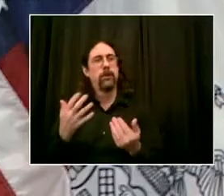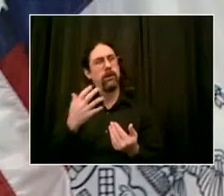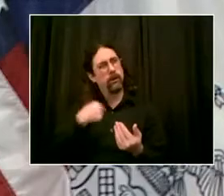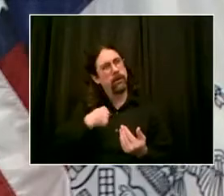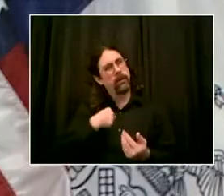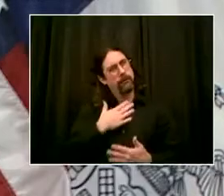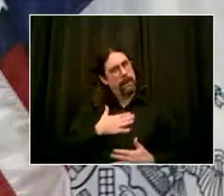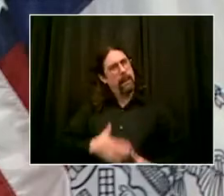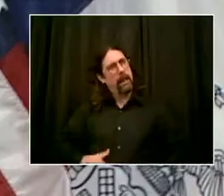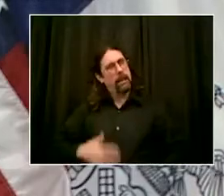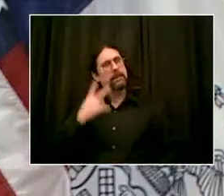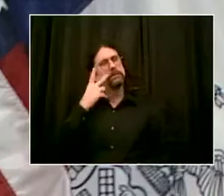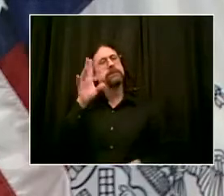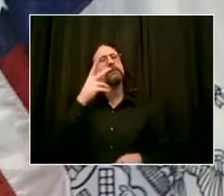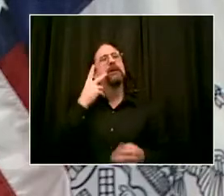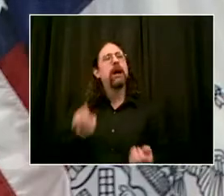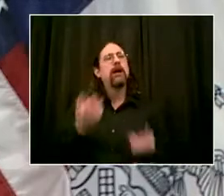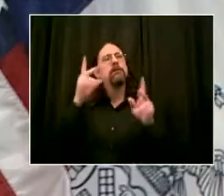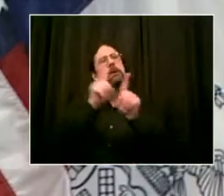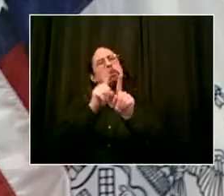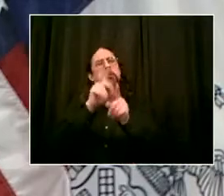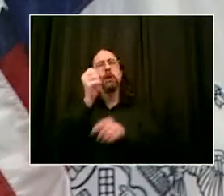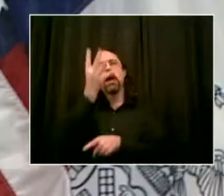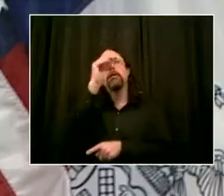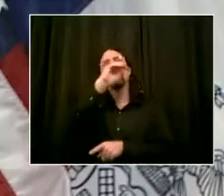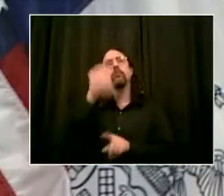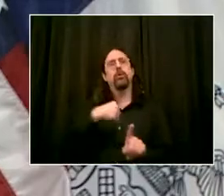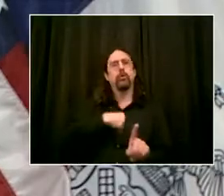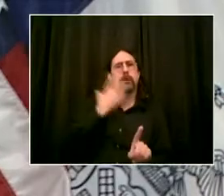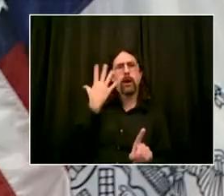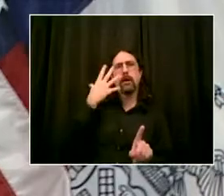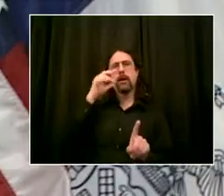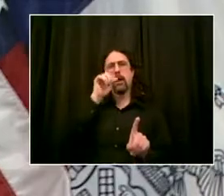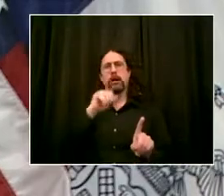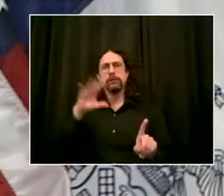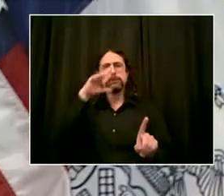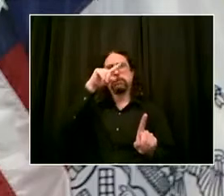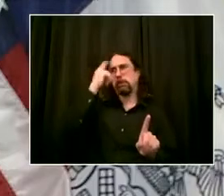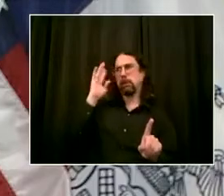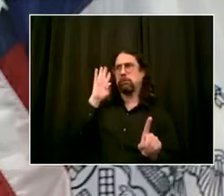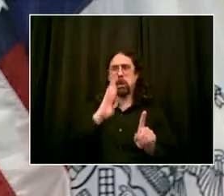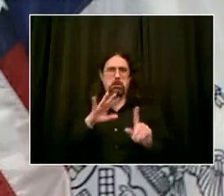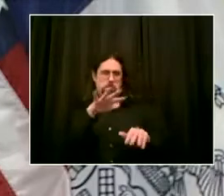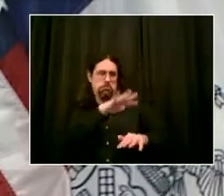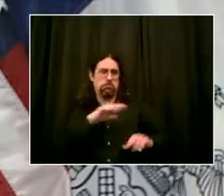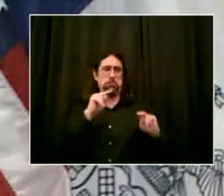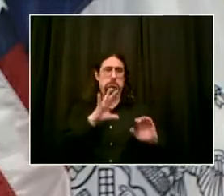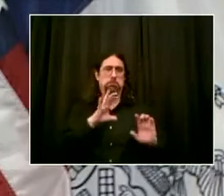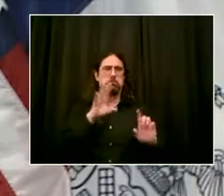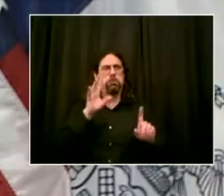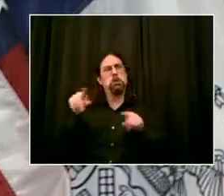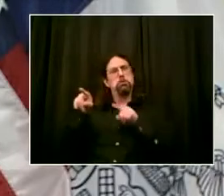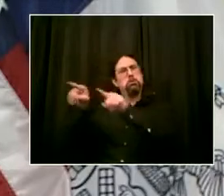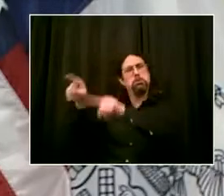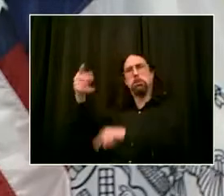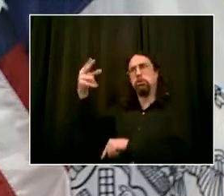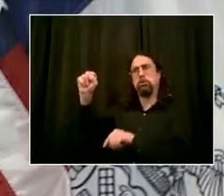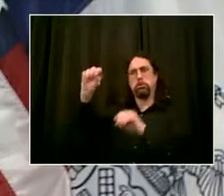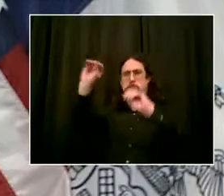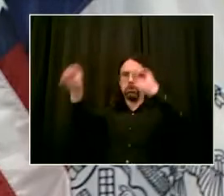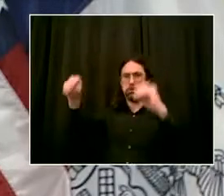schools no one could say that's what we aspire to we have to do better and in our screen School as well go ahead